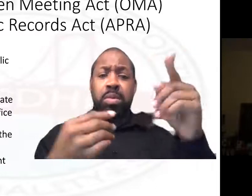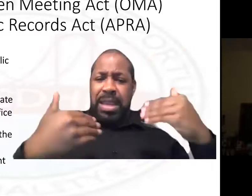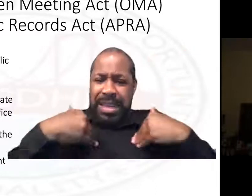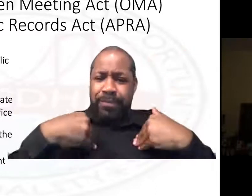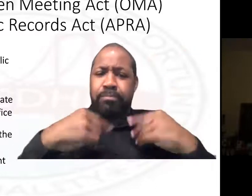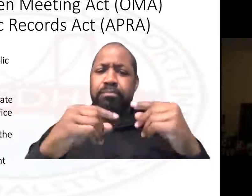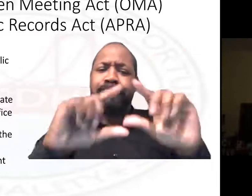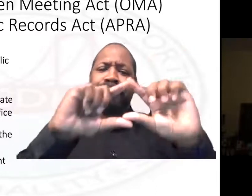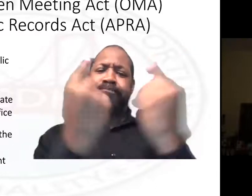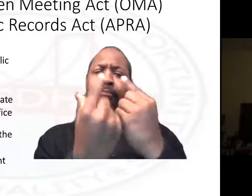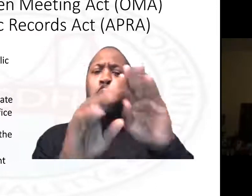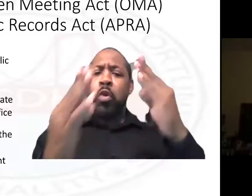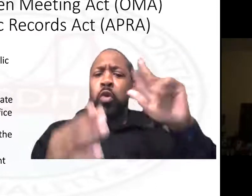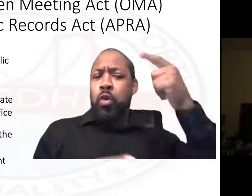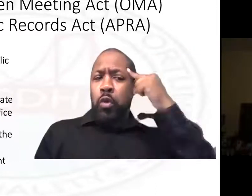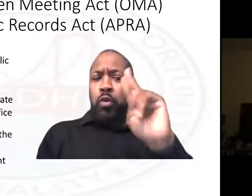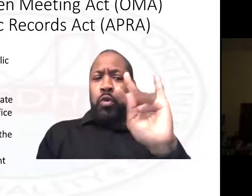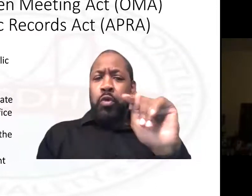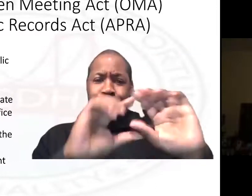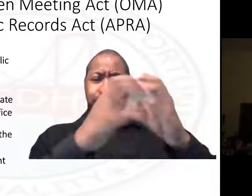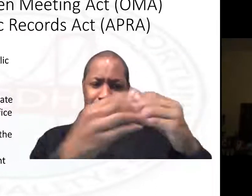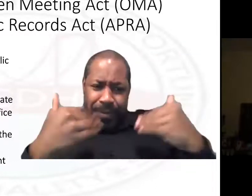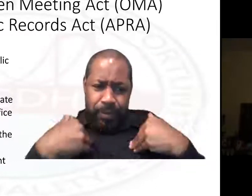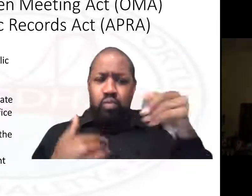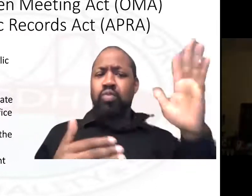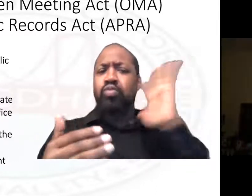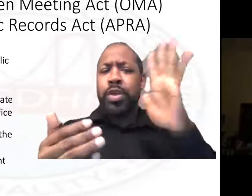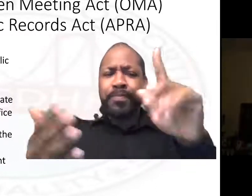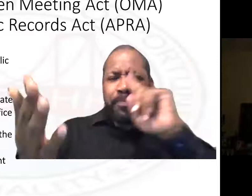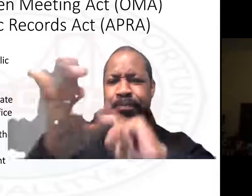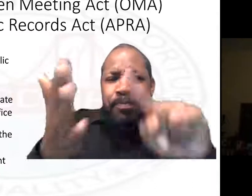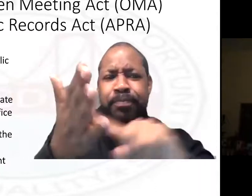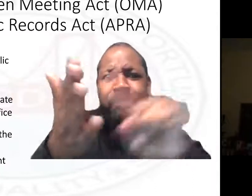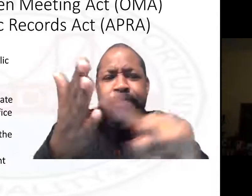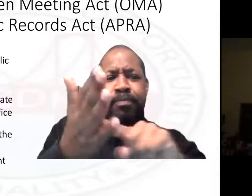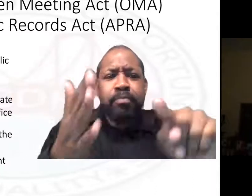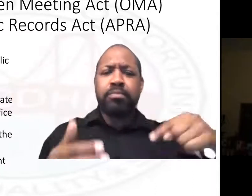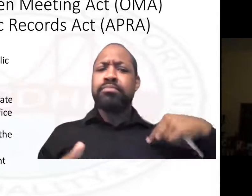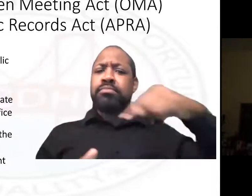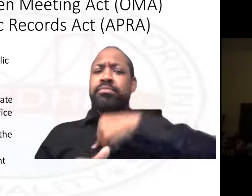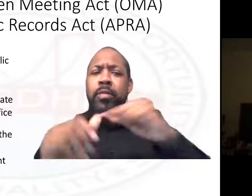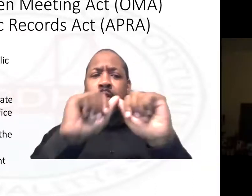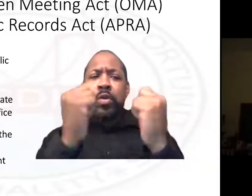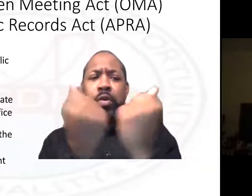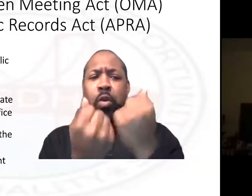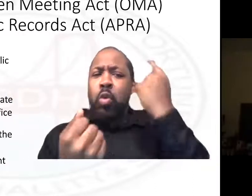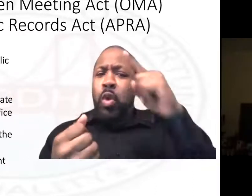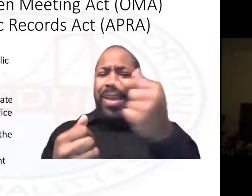Meetings Act, what happens is there'll be an investigation. If there's any complaints, there's a group that will investigate